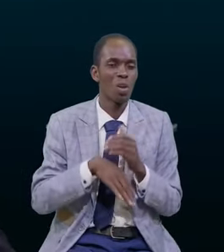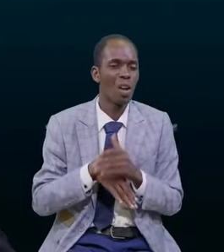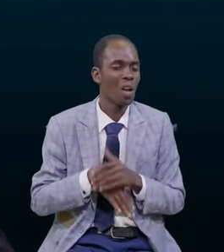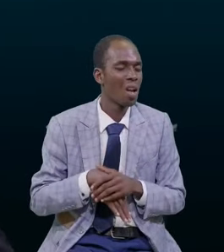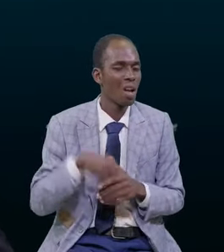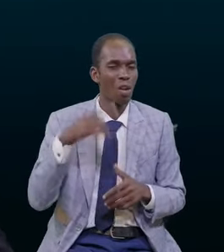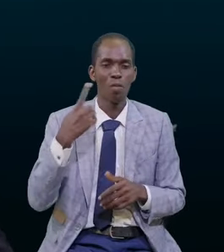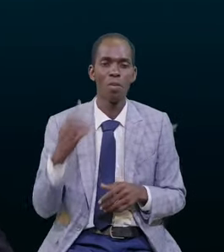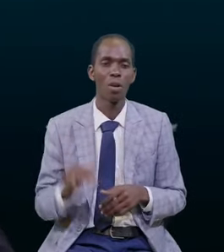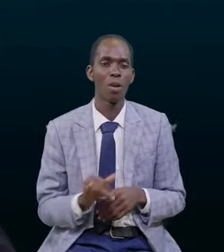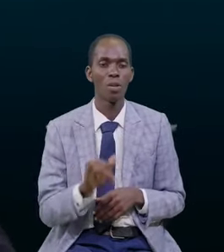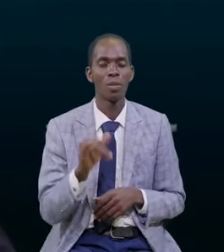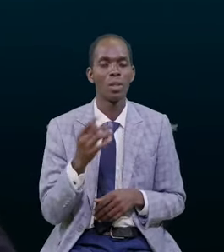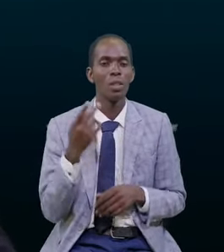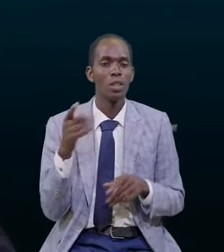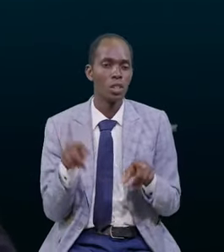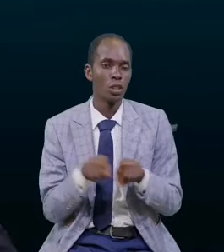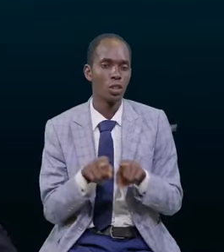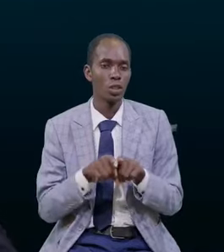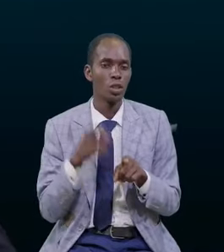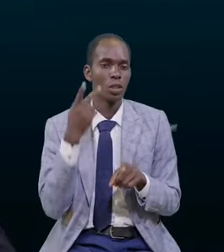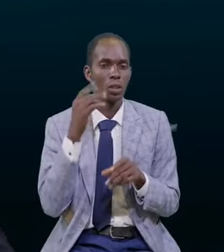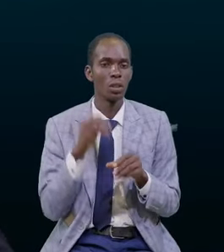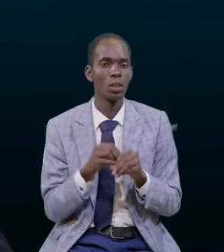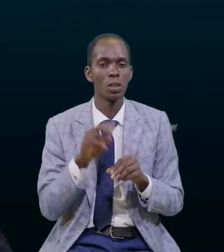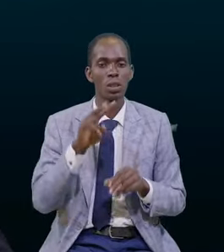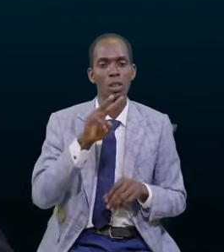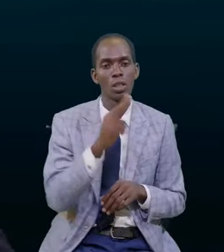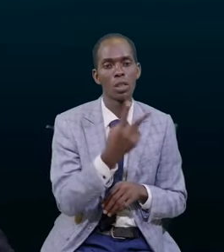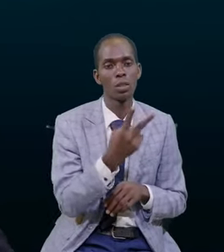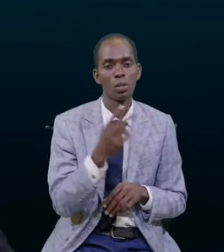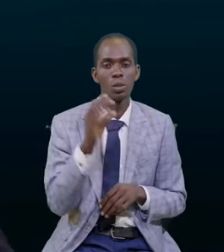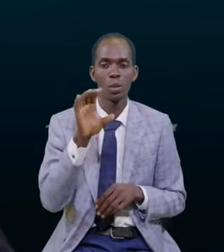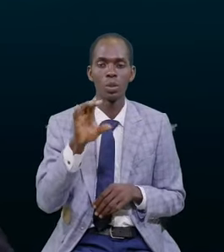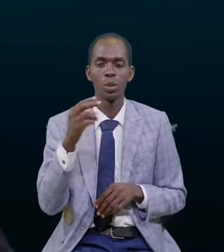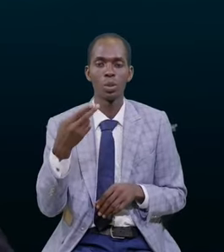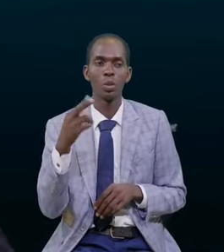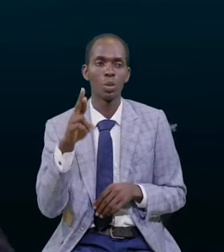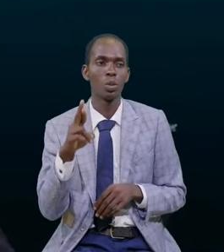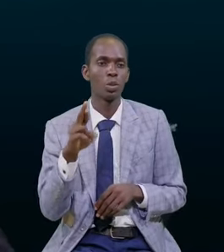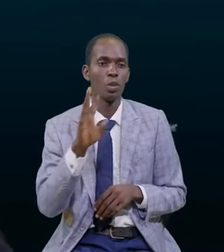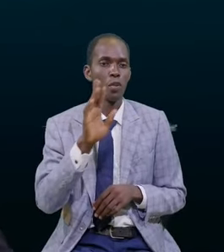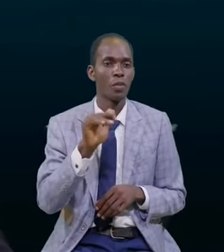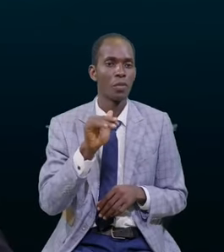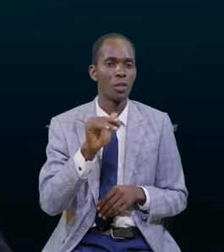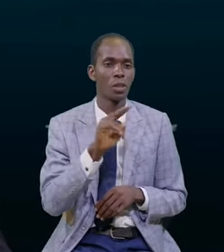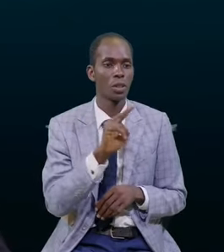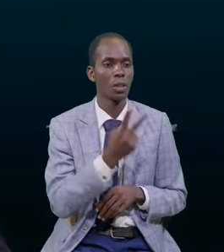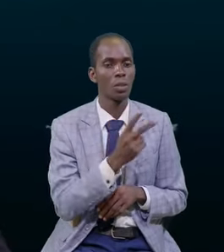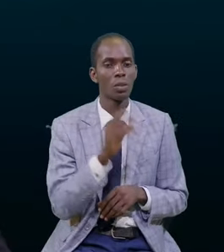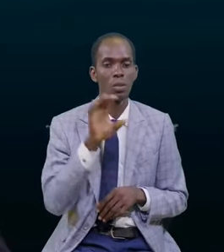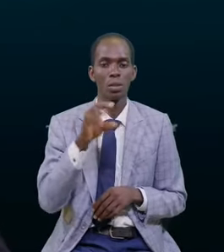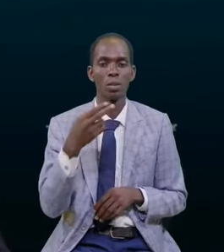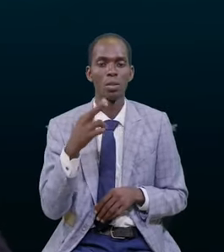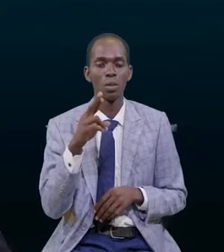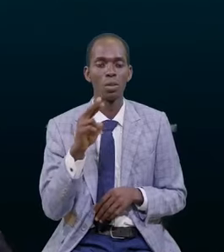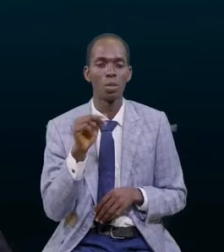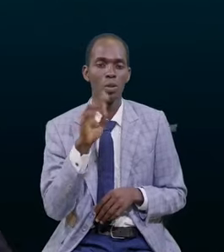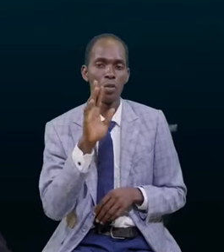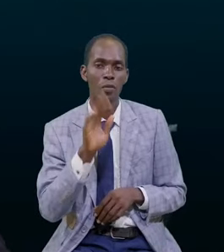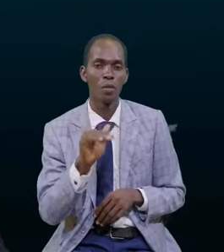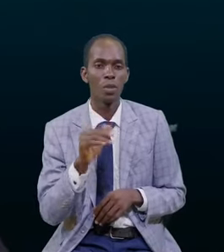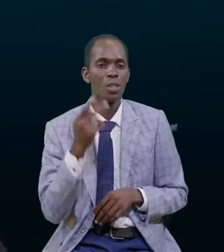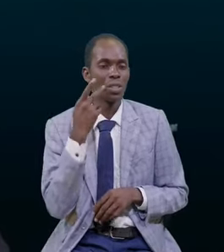it also in 2 Chronicles chap 15 2 Chronicles 15 and you see that the balanced teaching of God's word is that